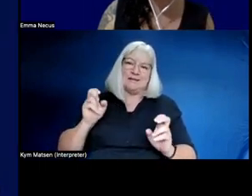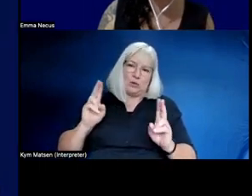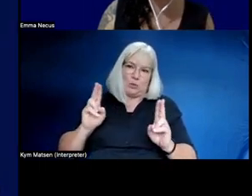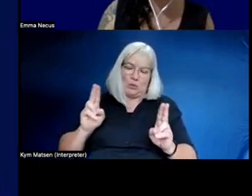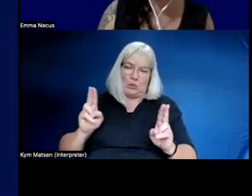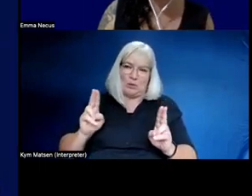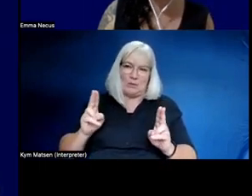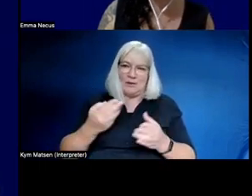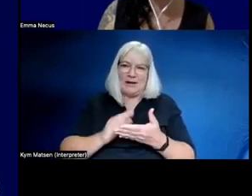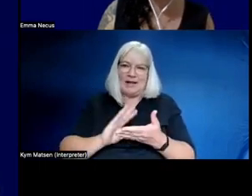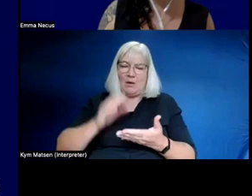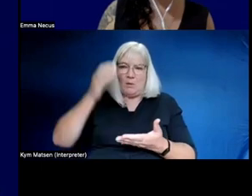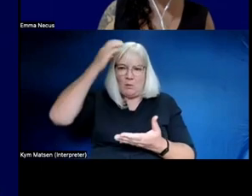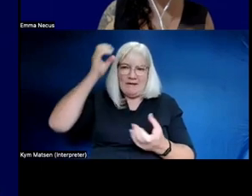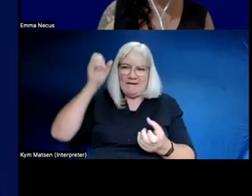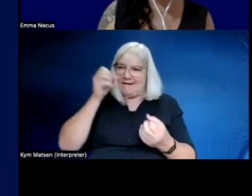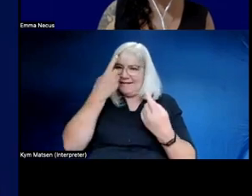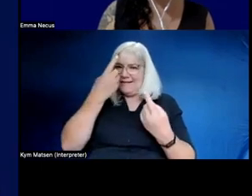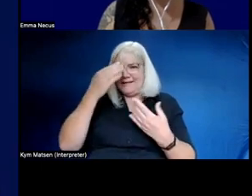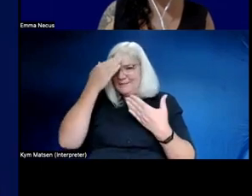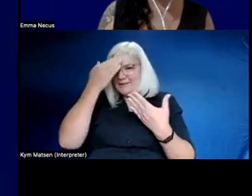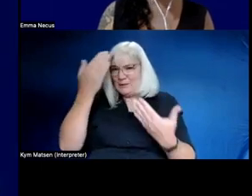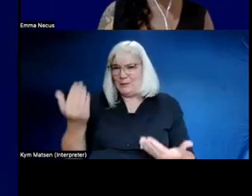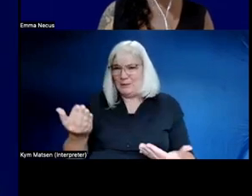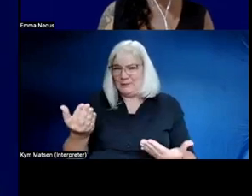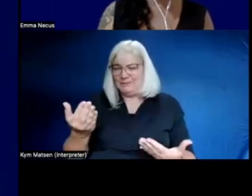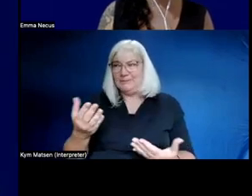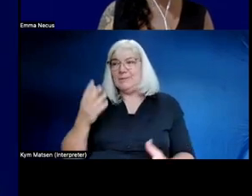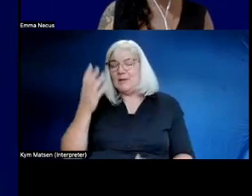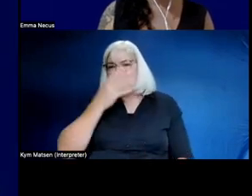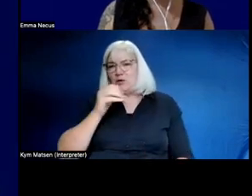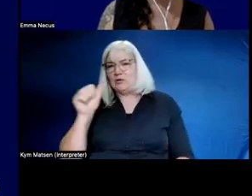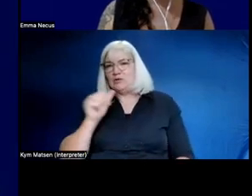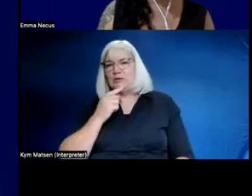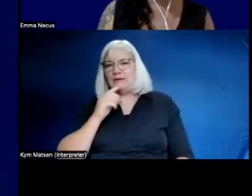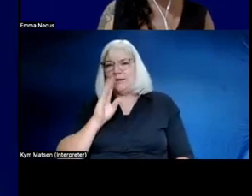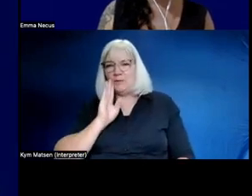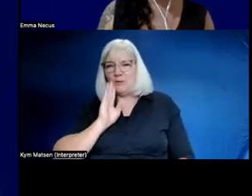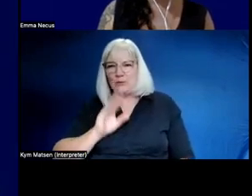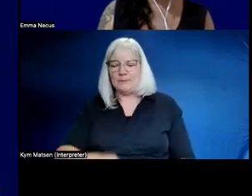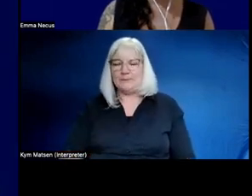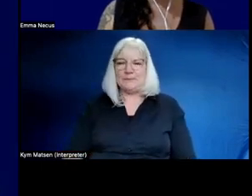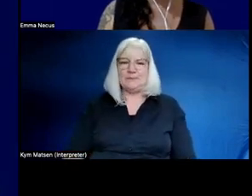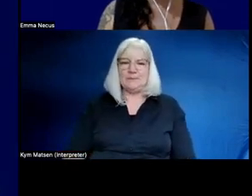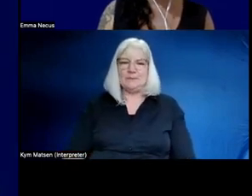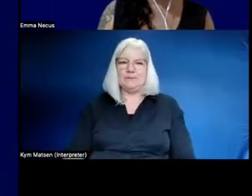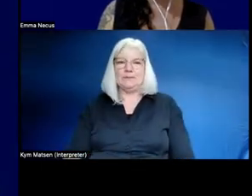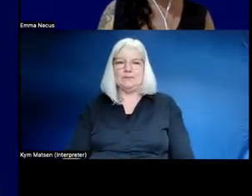she hears. Sorry, I should have said that at the beginning. Okay.